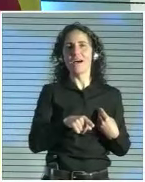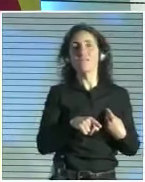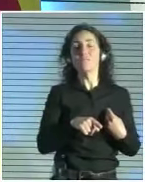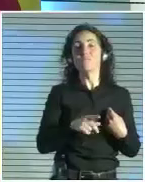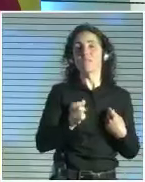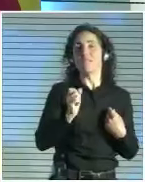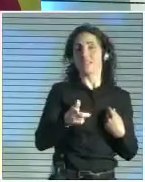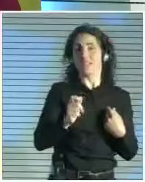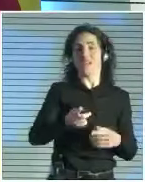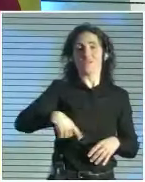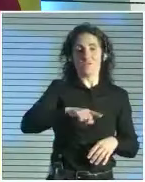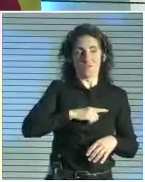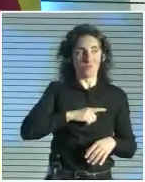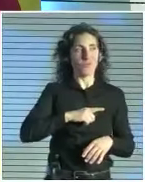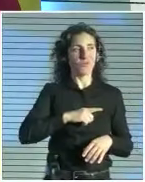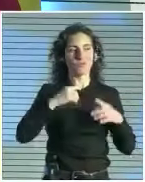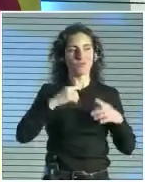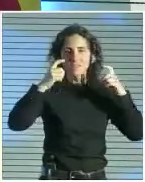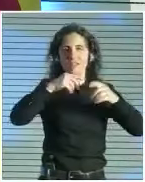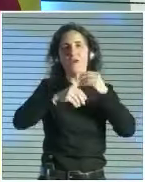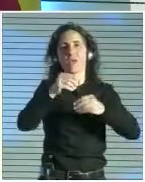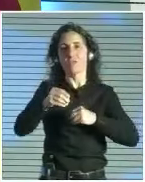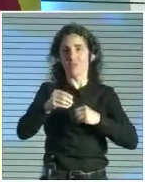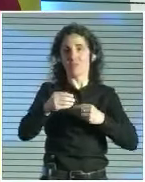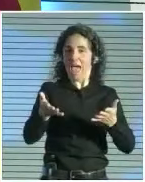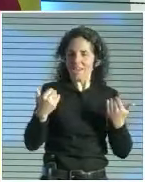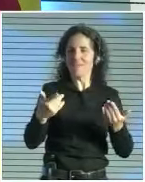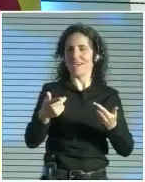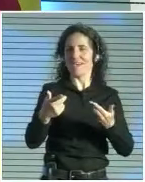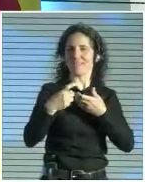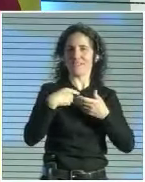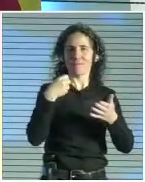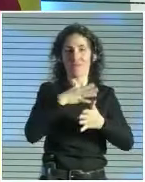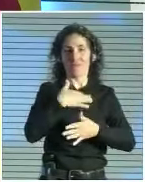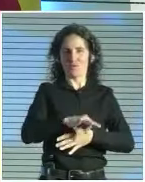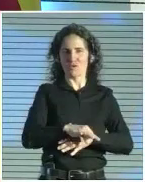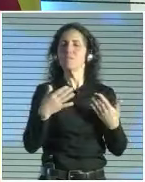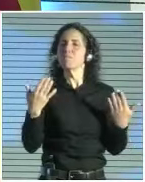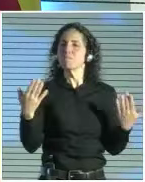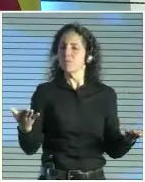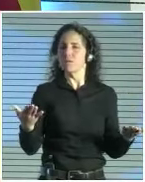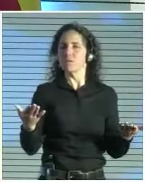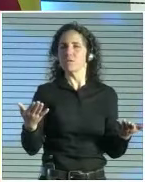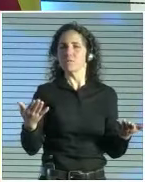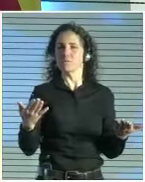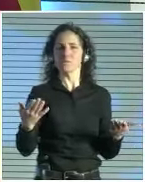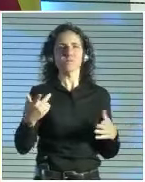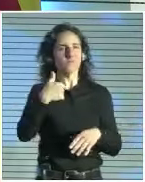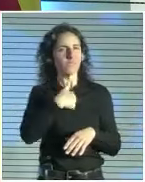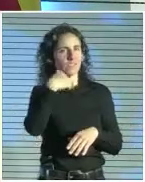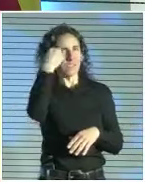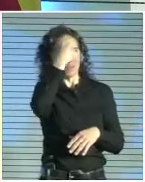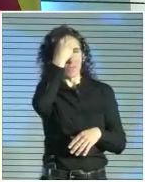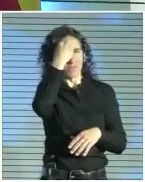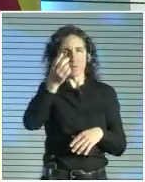Is this something you are aware that this is something you are leading, that this is functioning better? Is